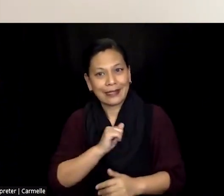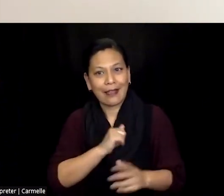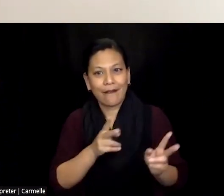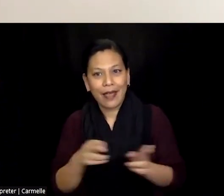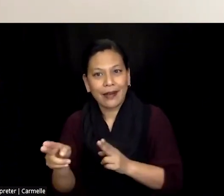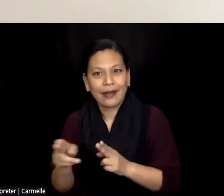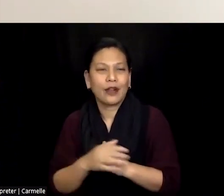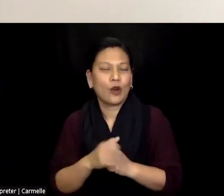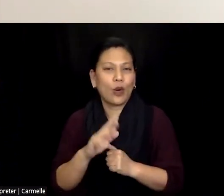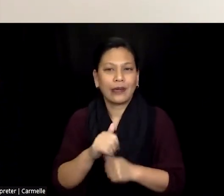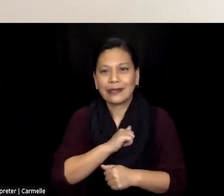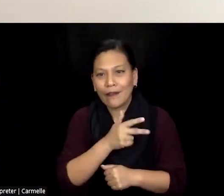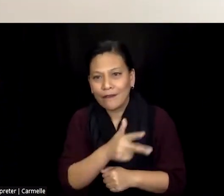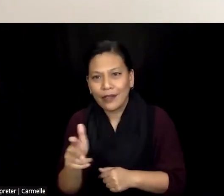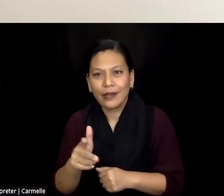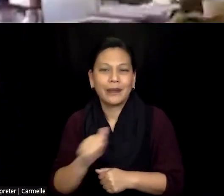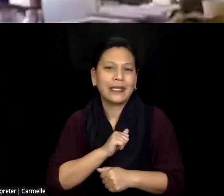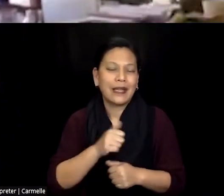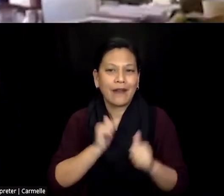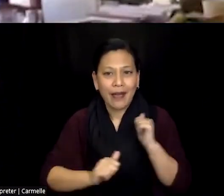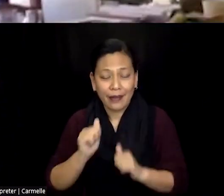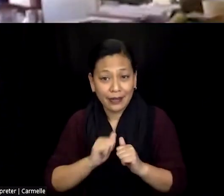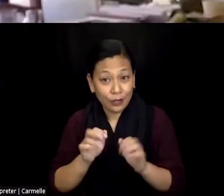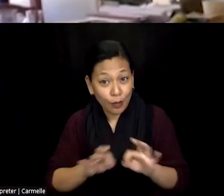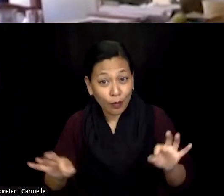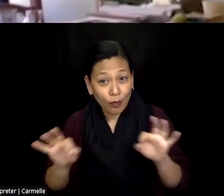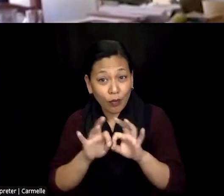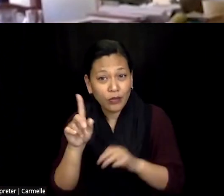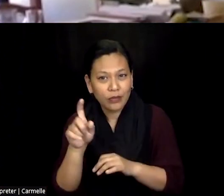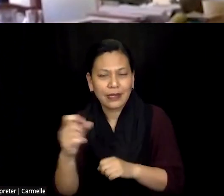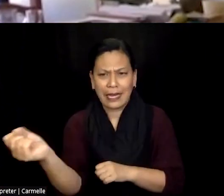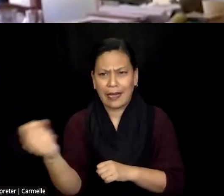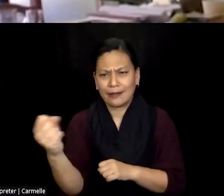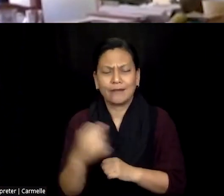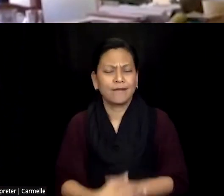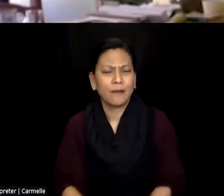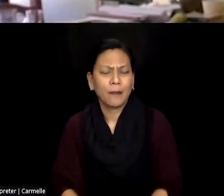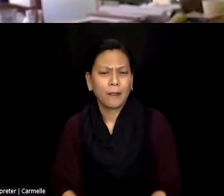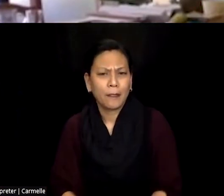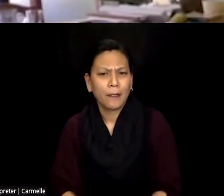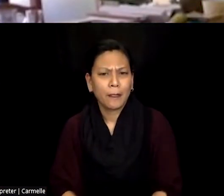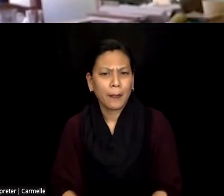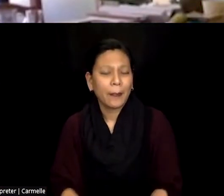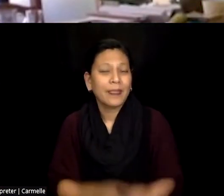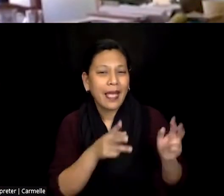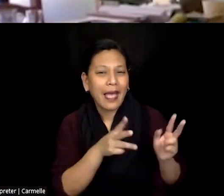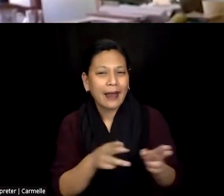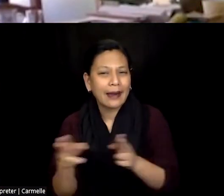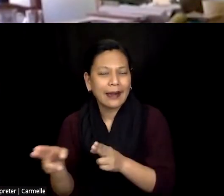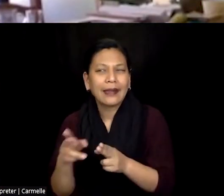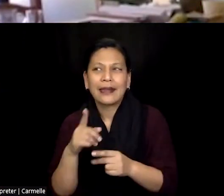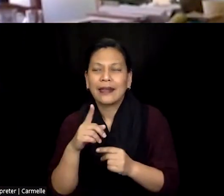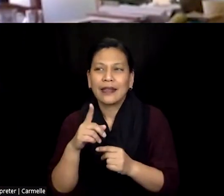own films? Yep. Yep. Yes, it's incredibly important. Editing, I think, is the